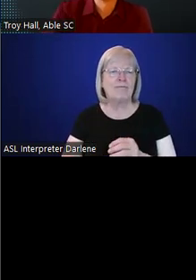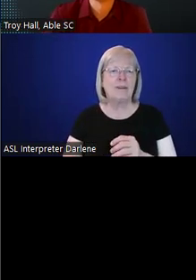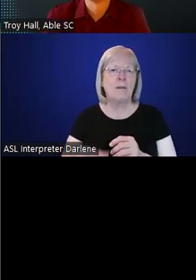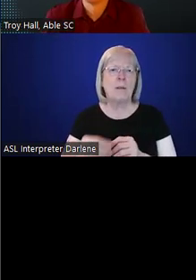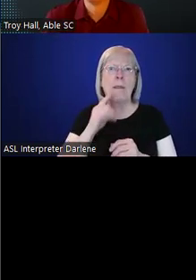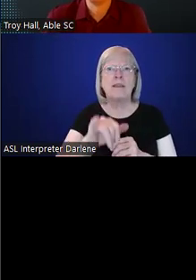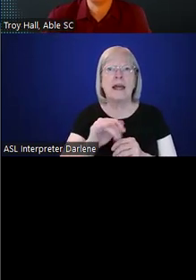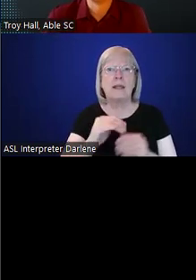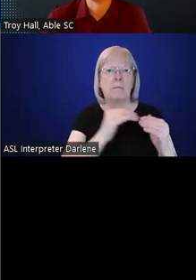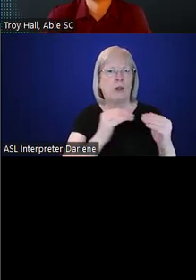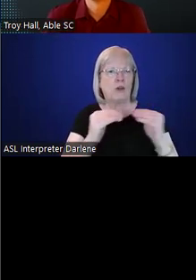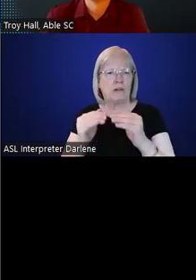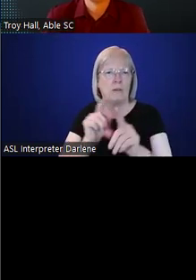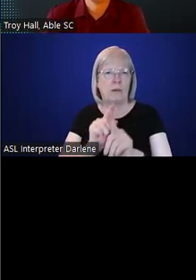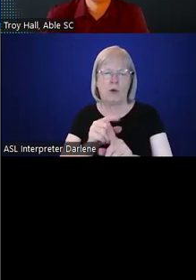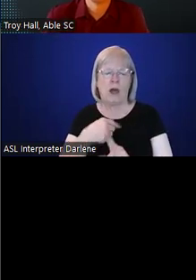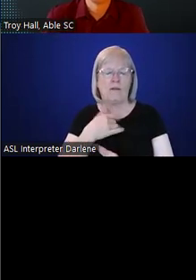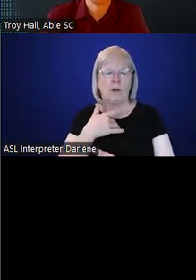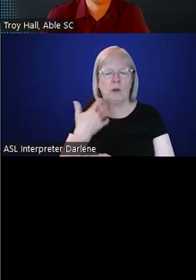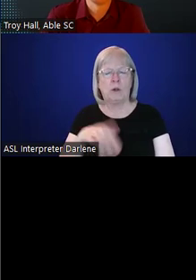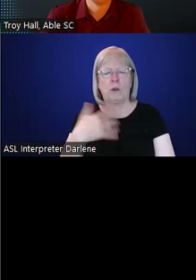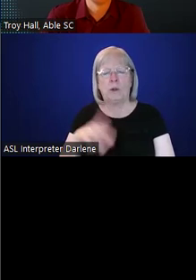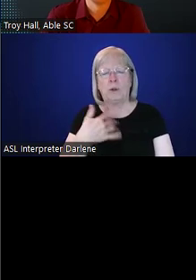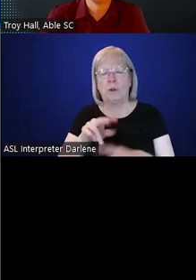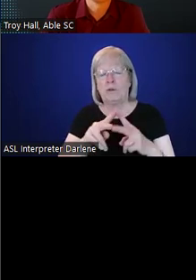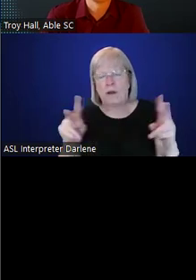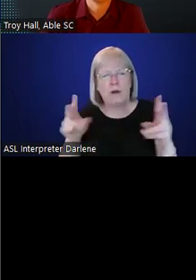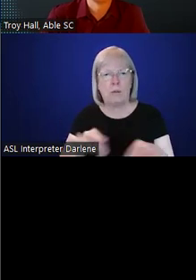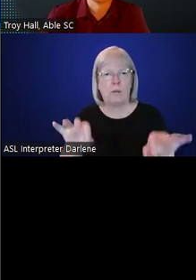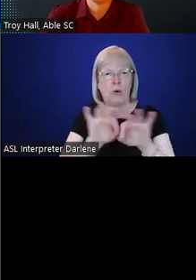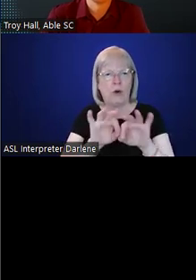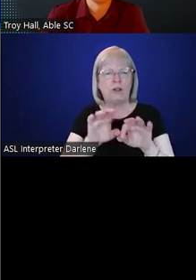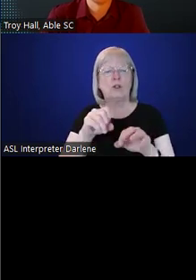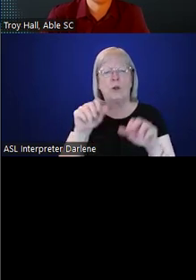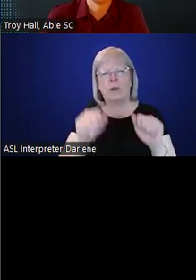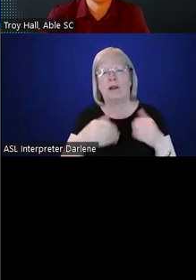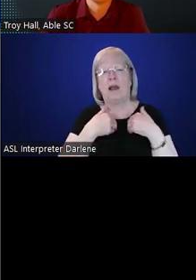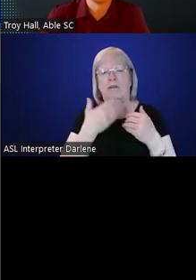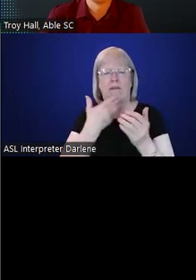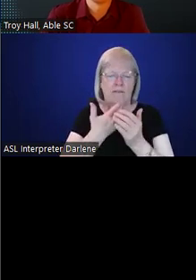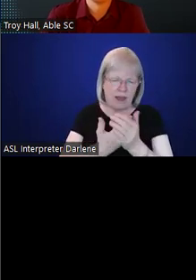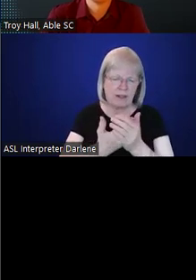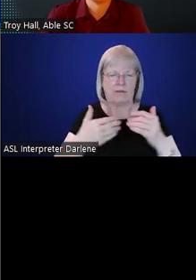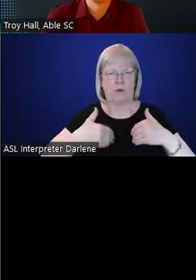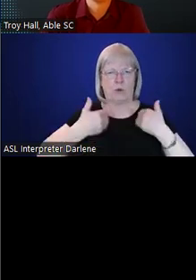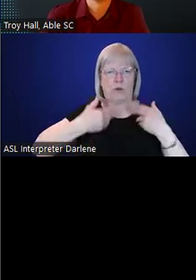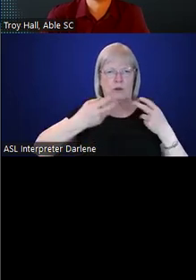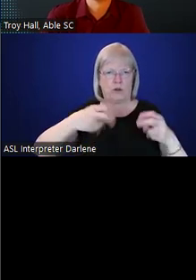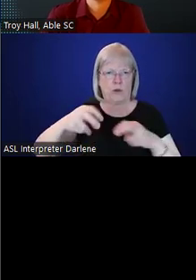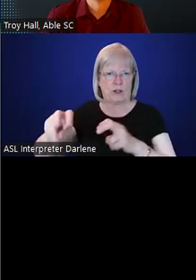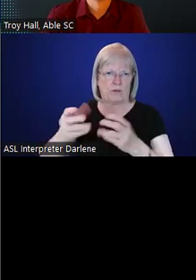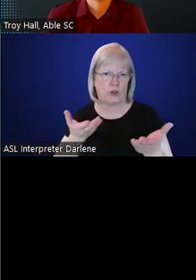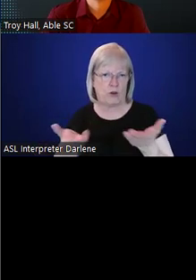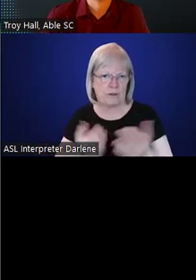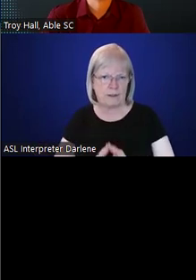peer mentoring, I believe, is incredibly important when it comes to effective youth transition services.